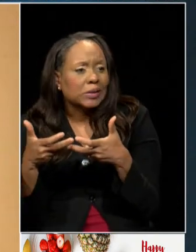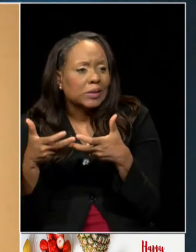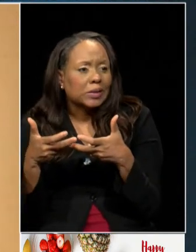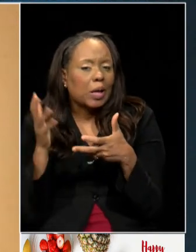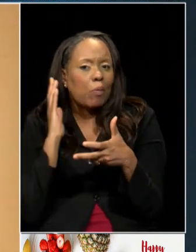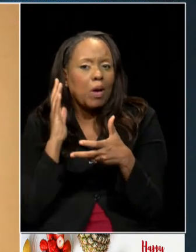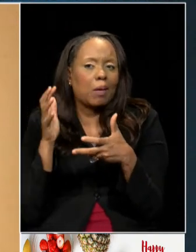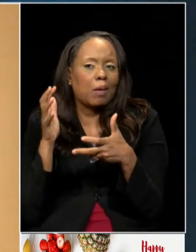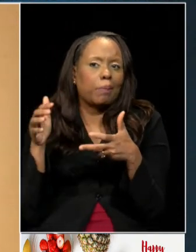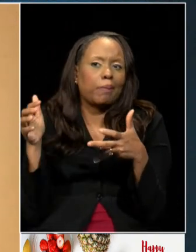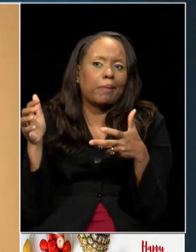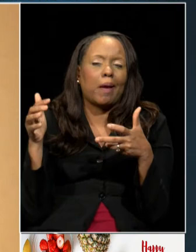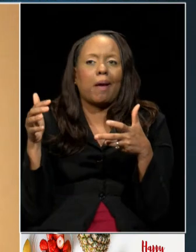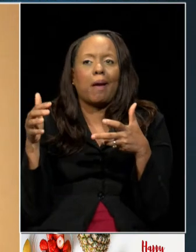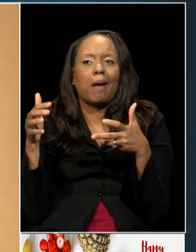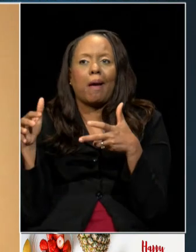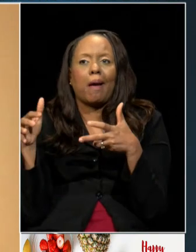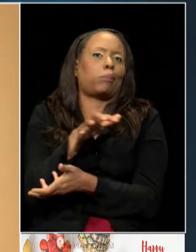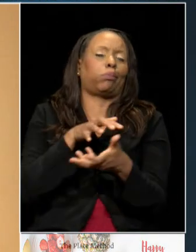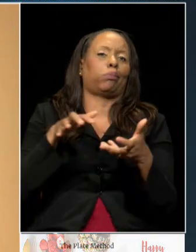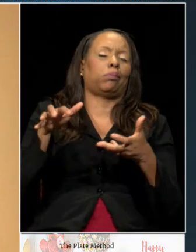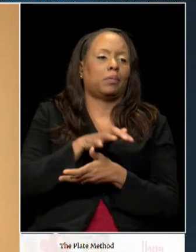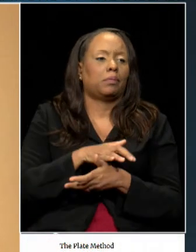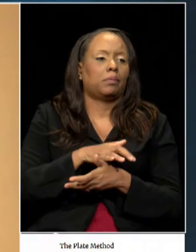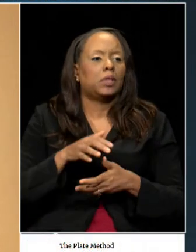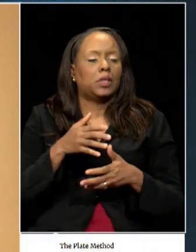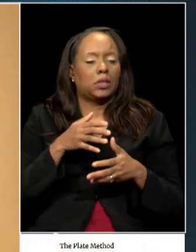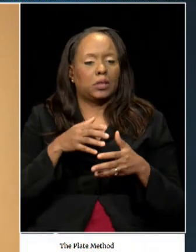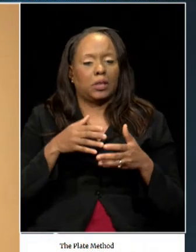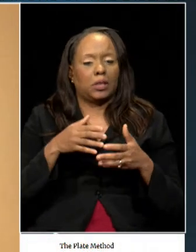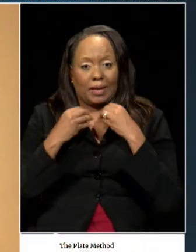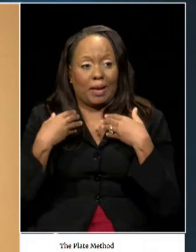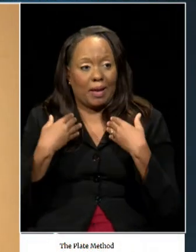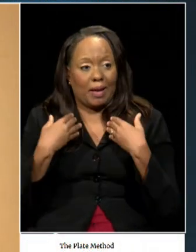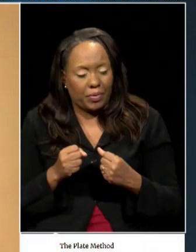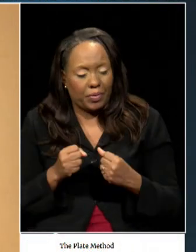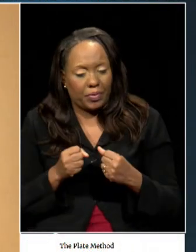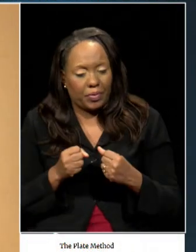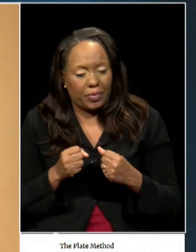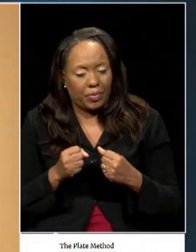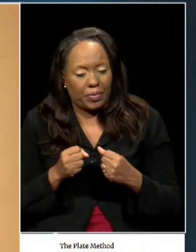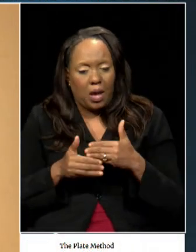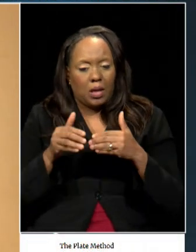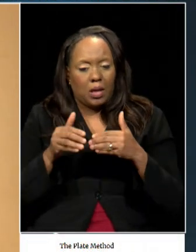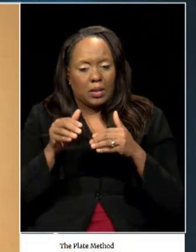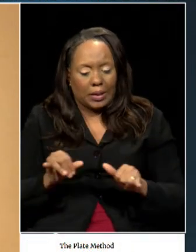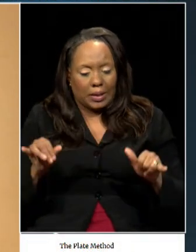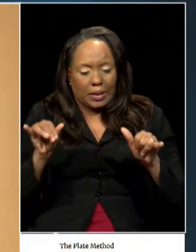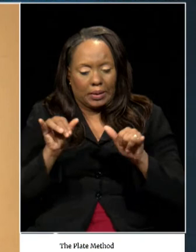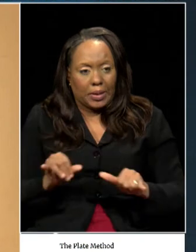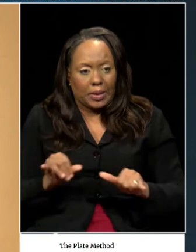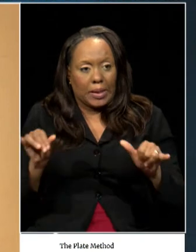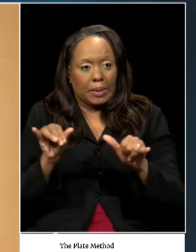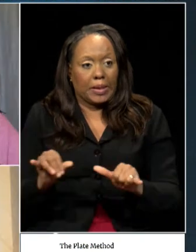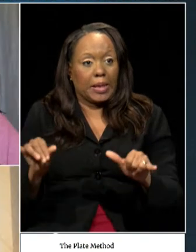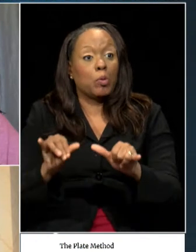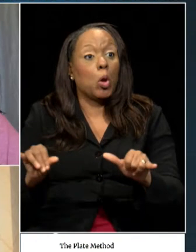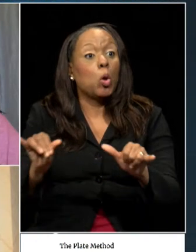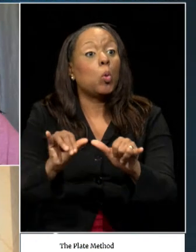over the place. So just be consistent. Eat healthy and be consistent with the amount of vitamin K you take in.